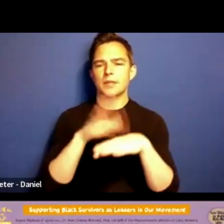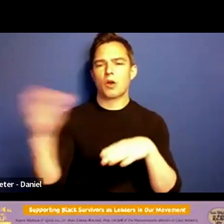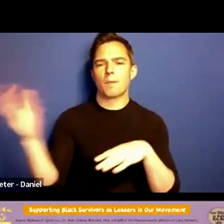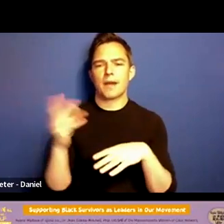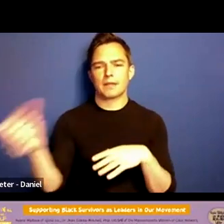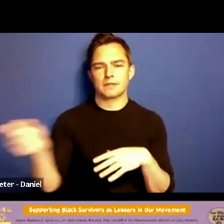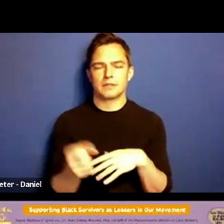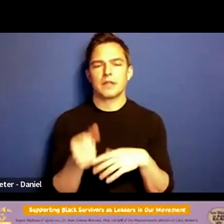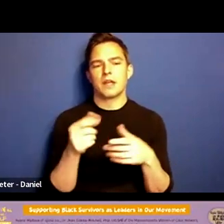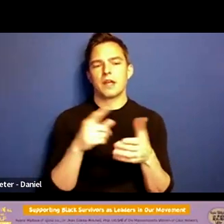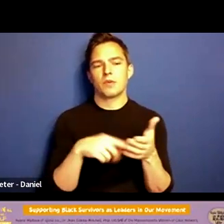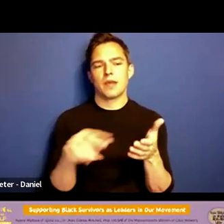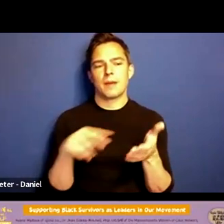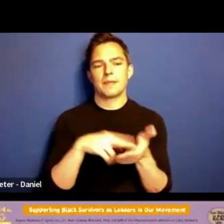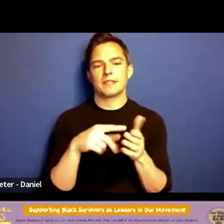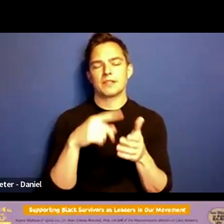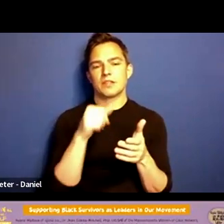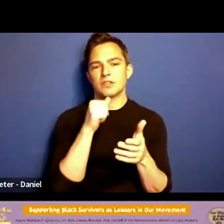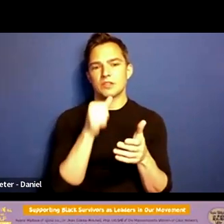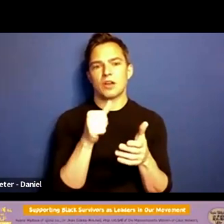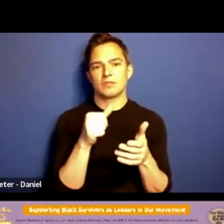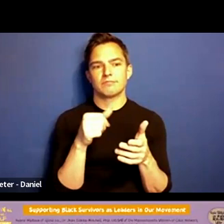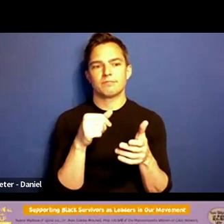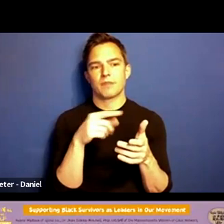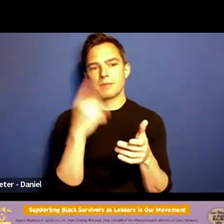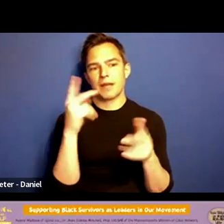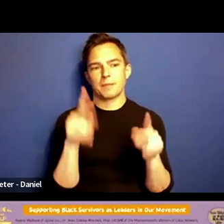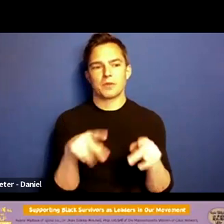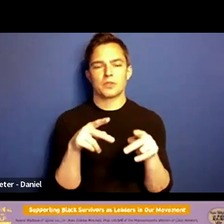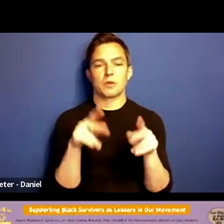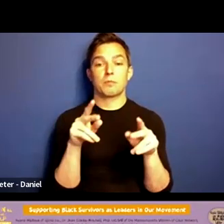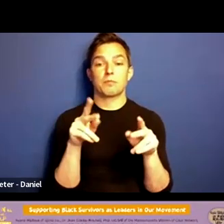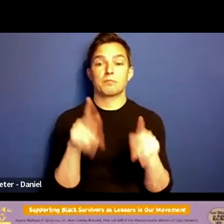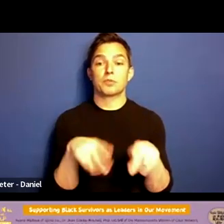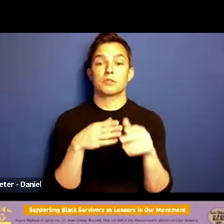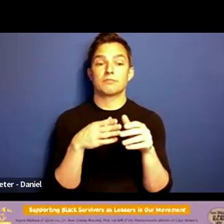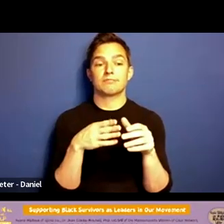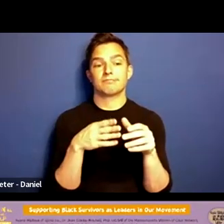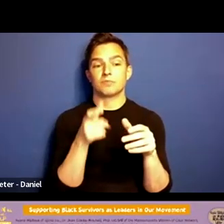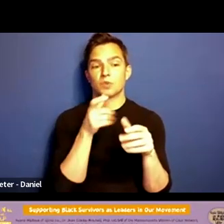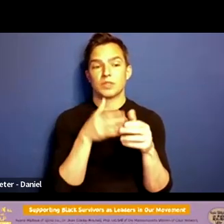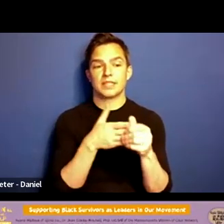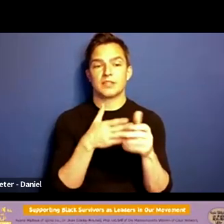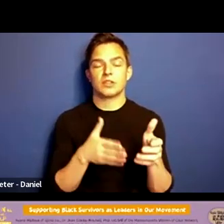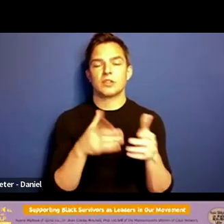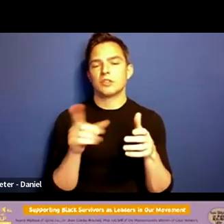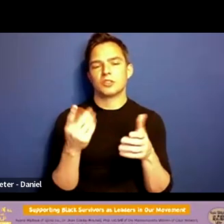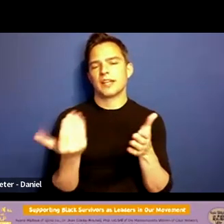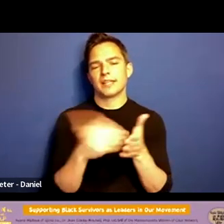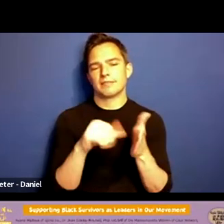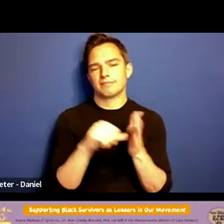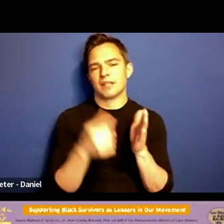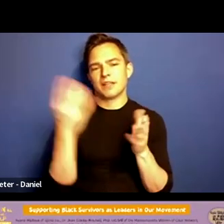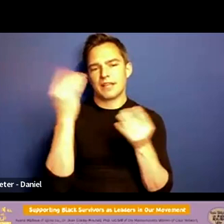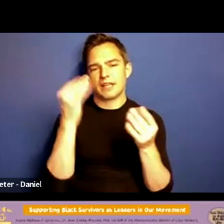a non-Black person of color or a white leader? Like, what does that look like for you? And so just, again, thinking about